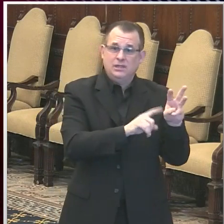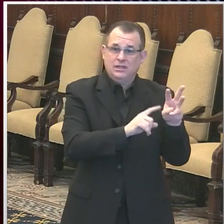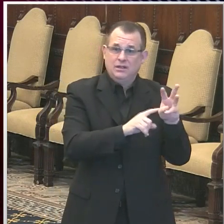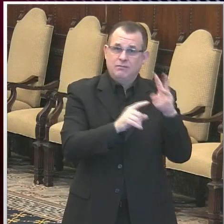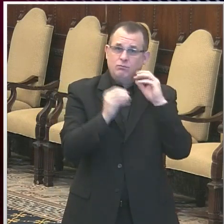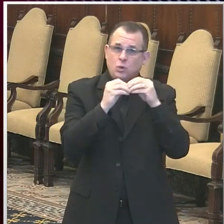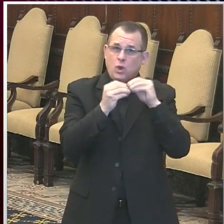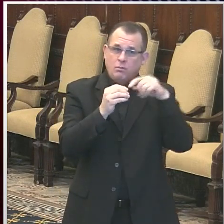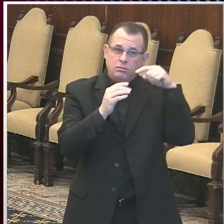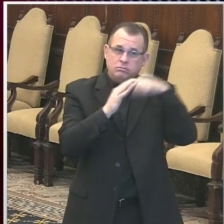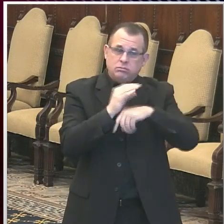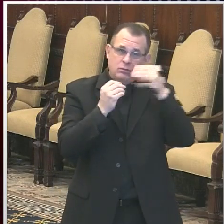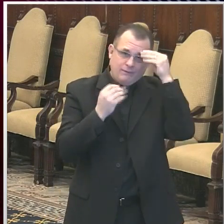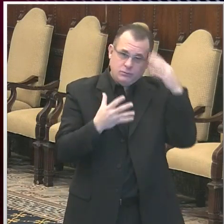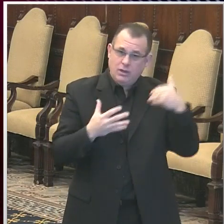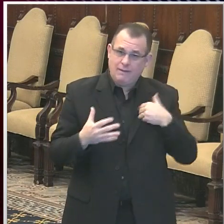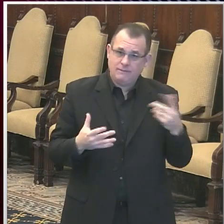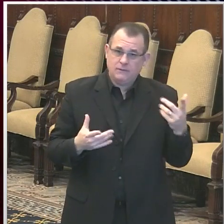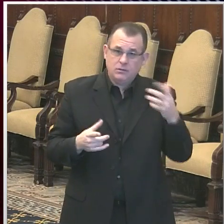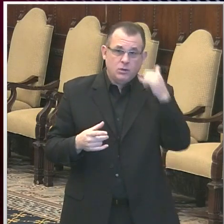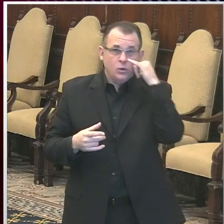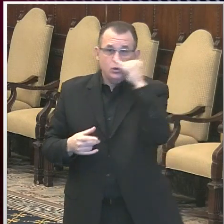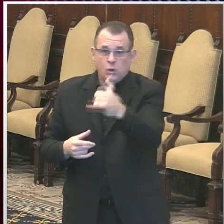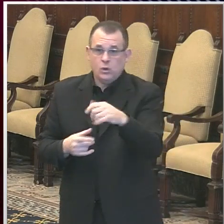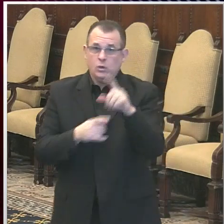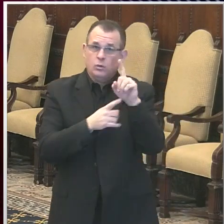www.phila.gov/COVID, or if you want medical questions answered,